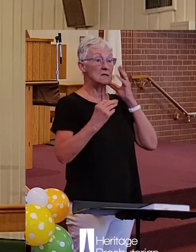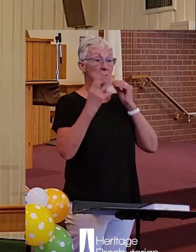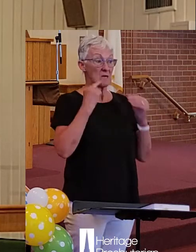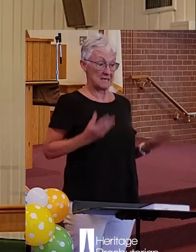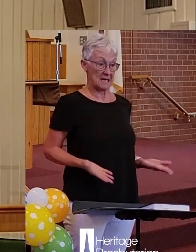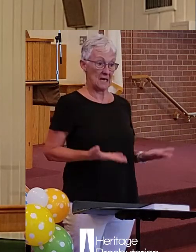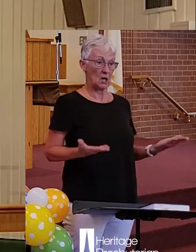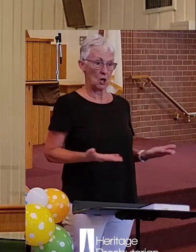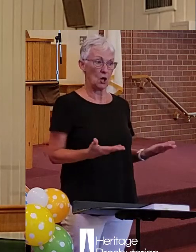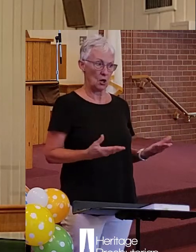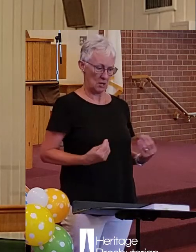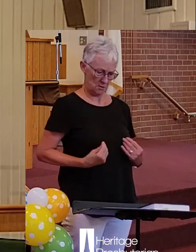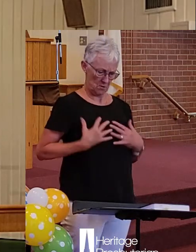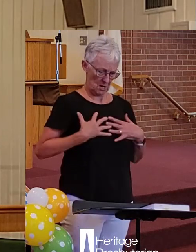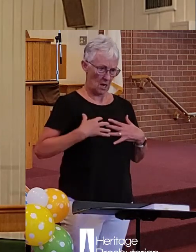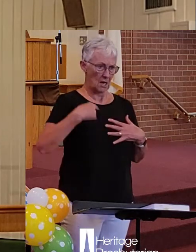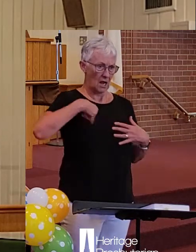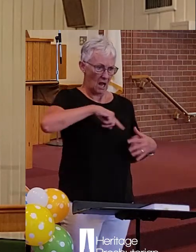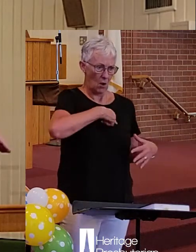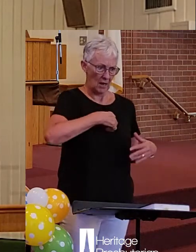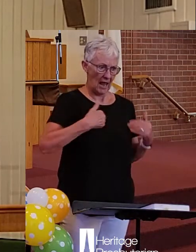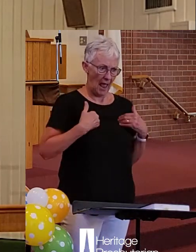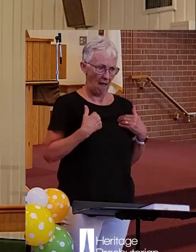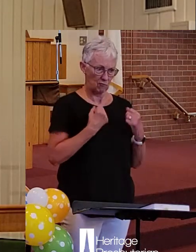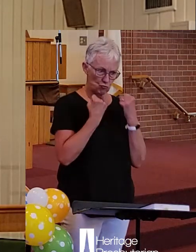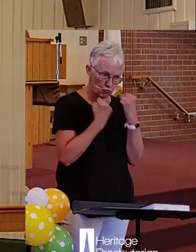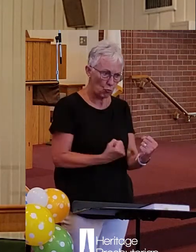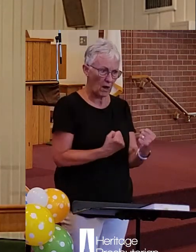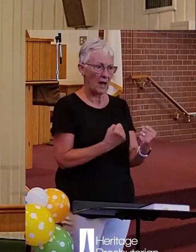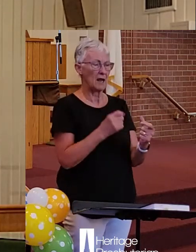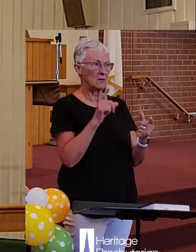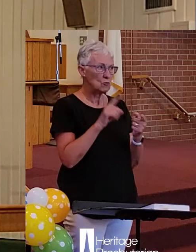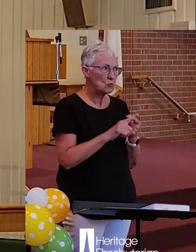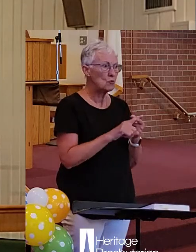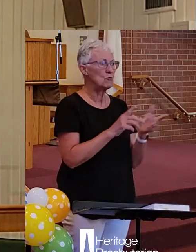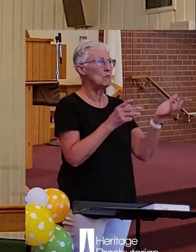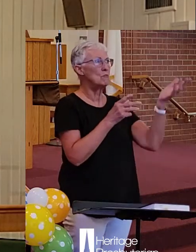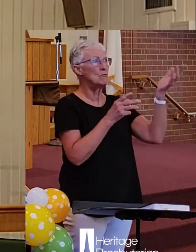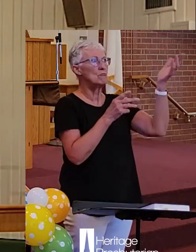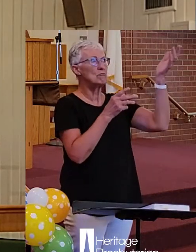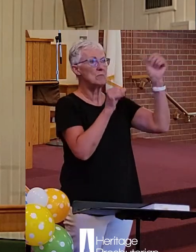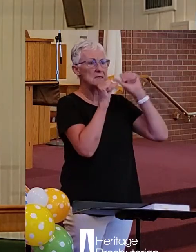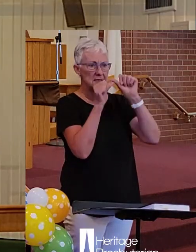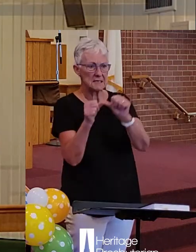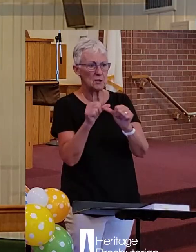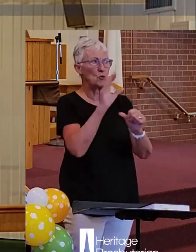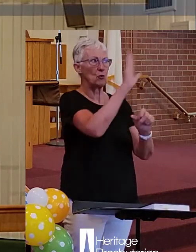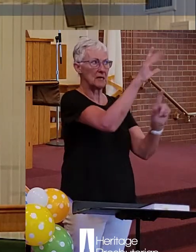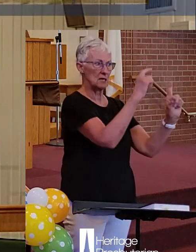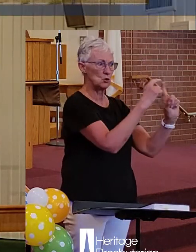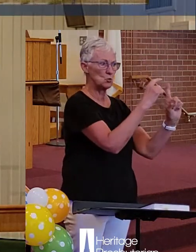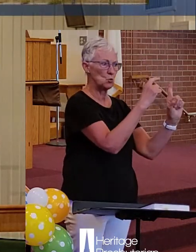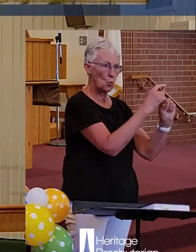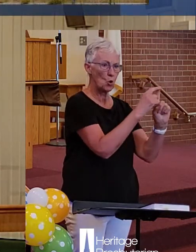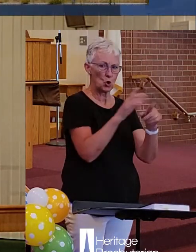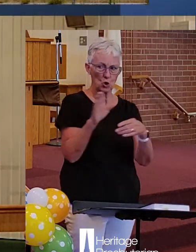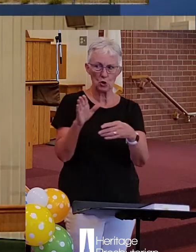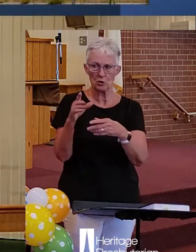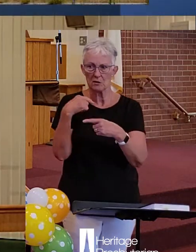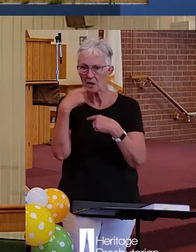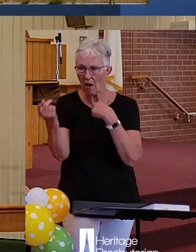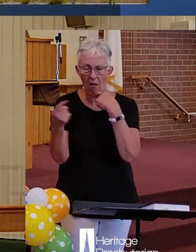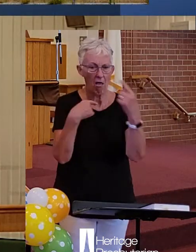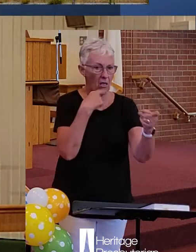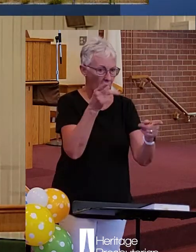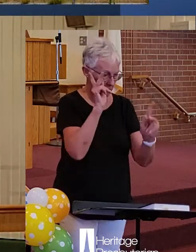some summers ago, I set out on vacation. And to members at the church I was